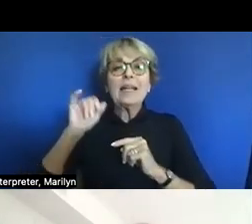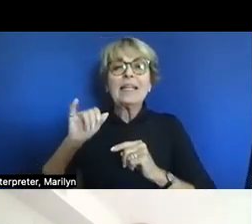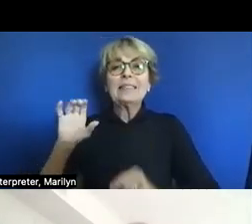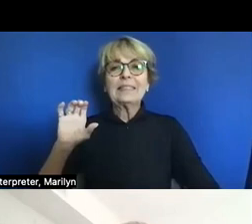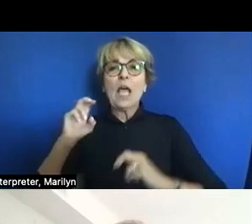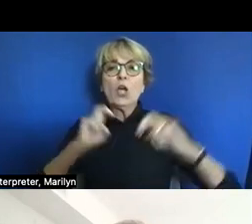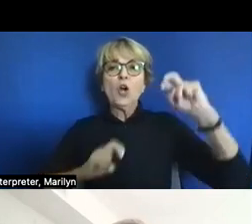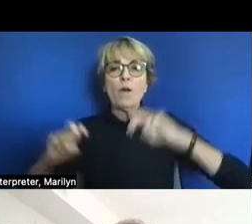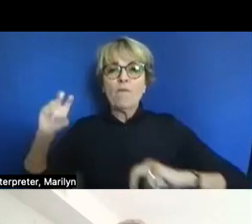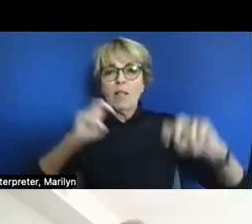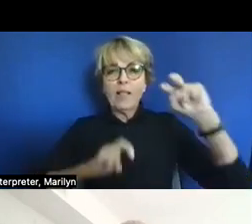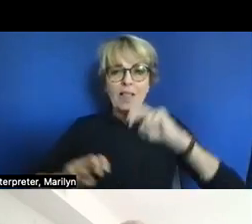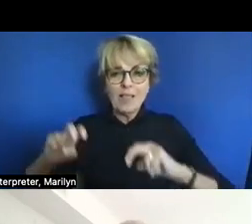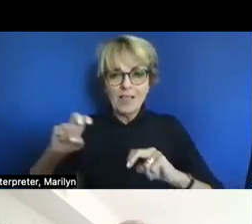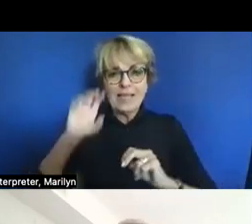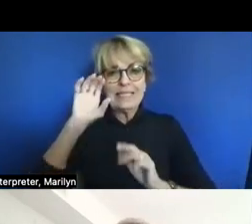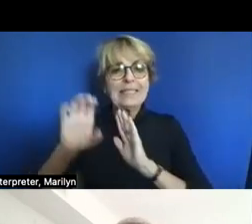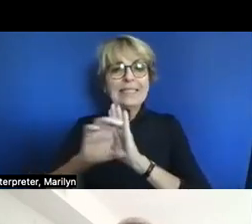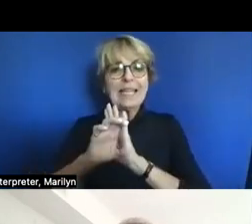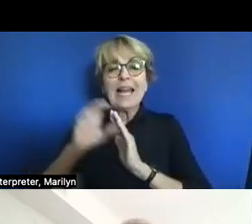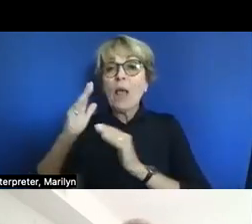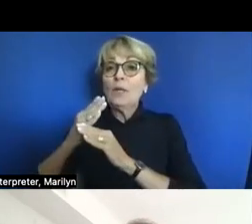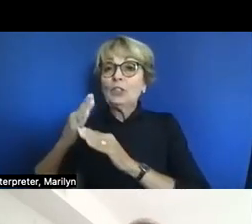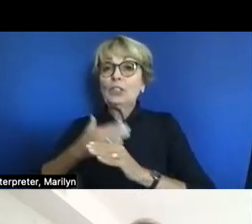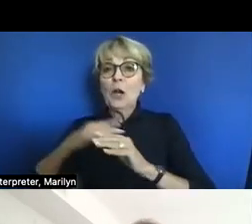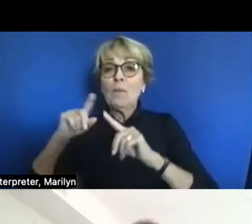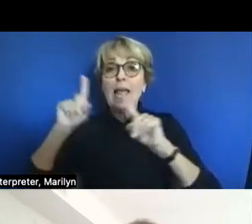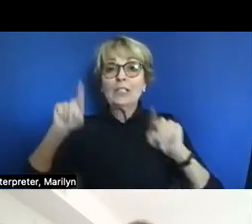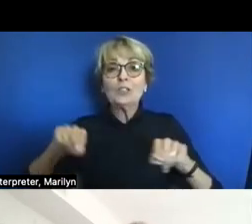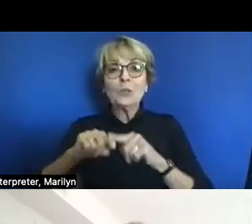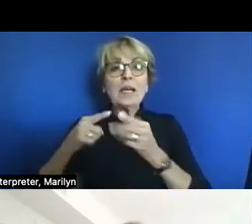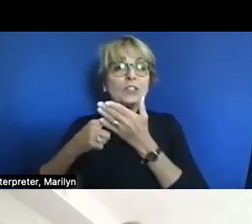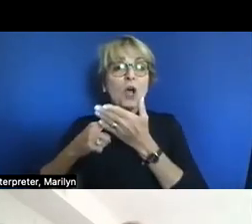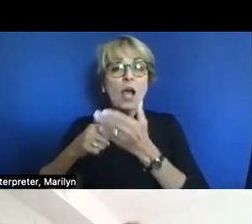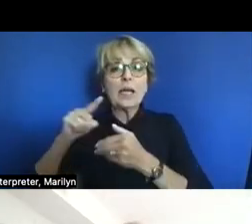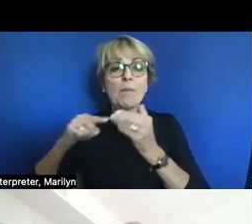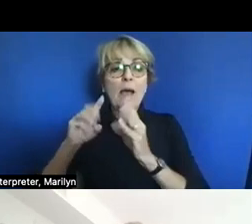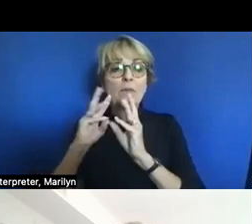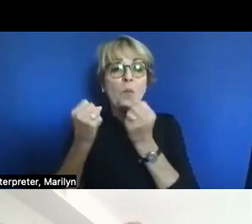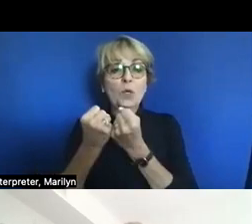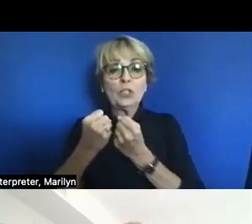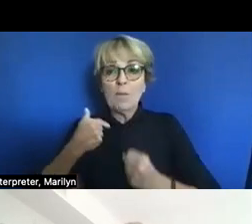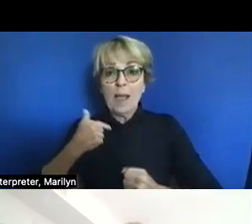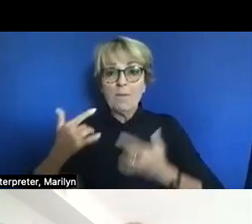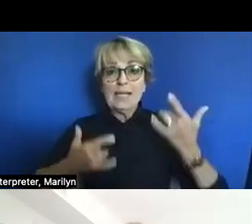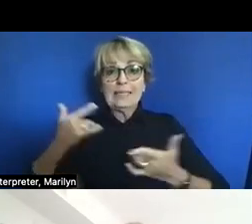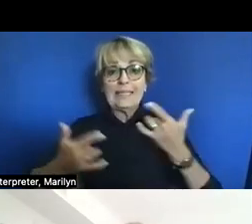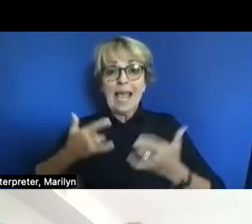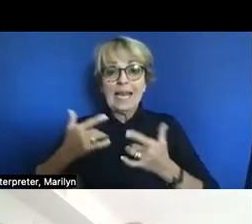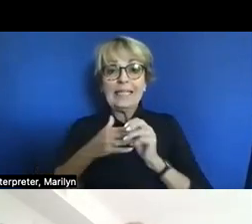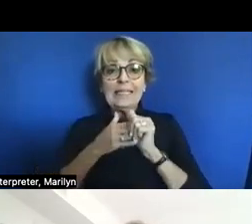scene. So I'm going to share my screen and talk a little bit about the workshop that I'm excited to